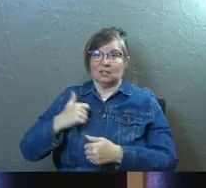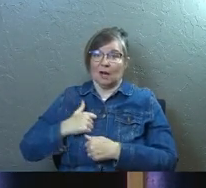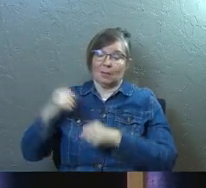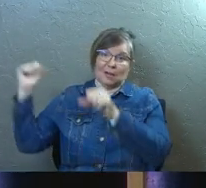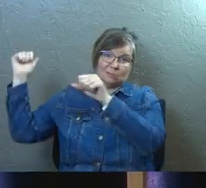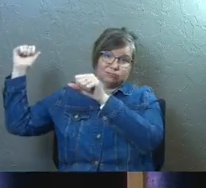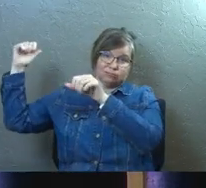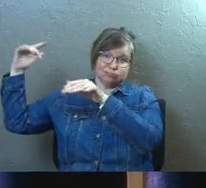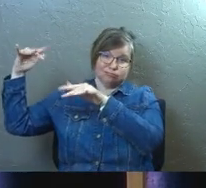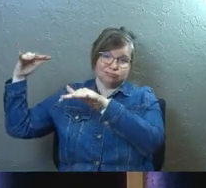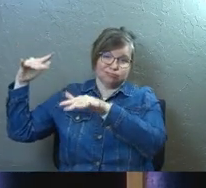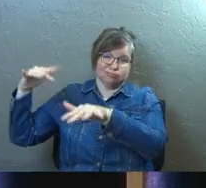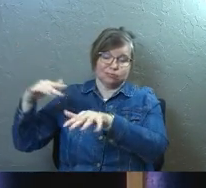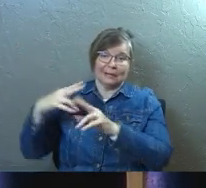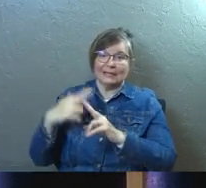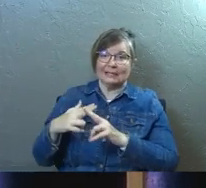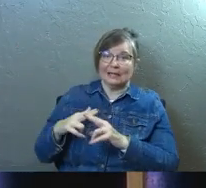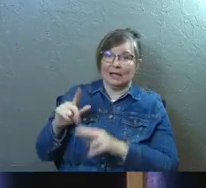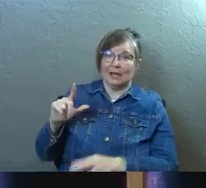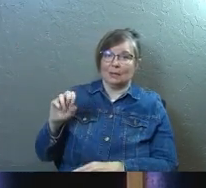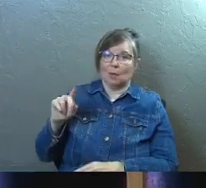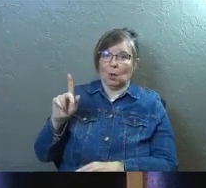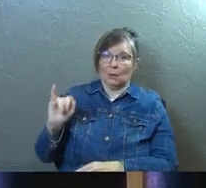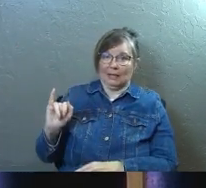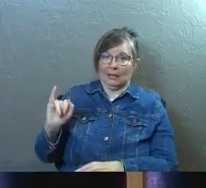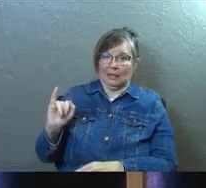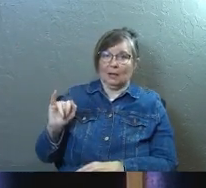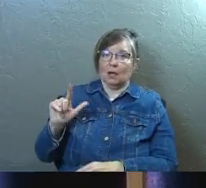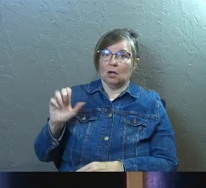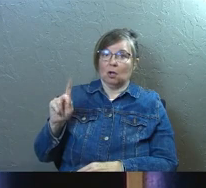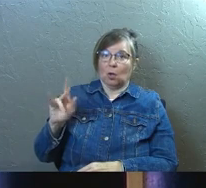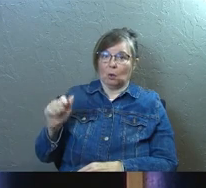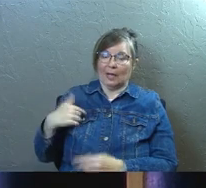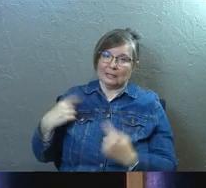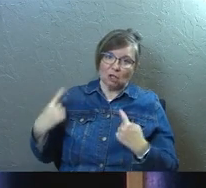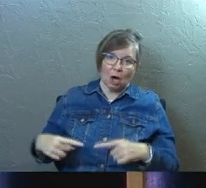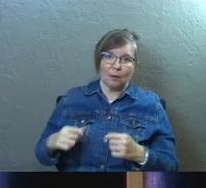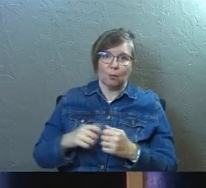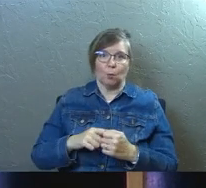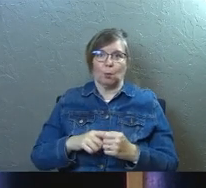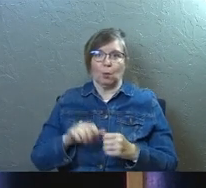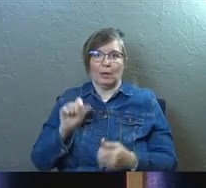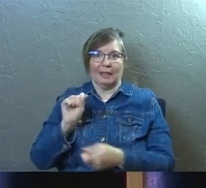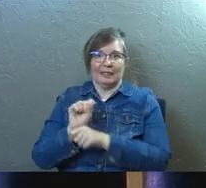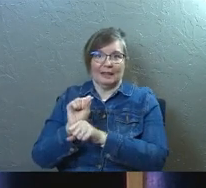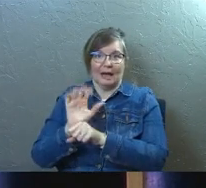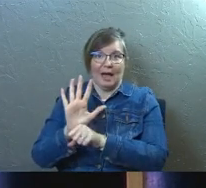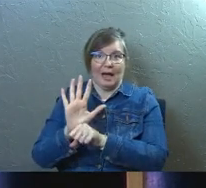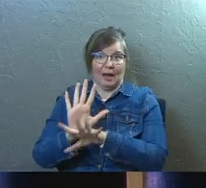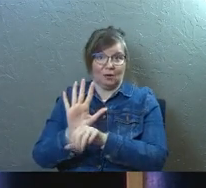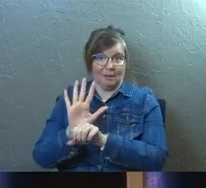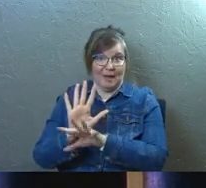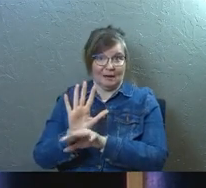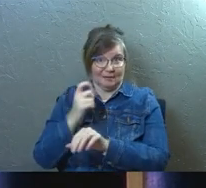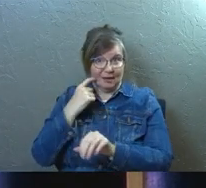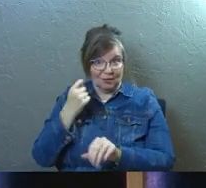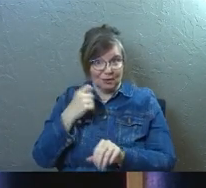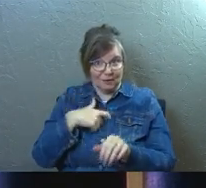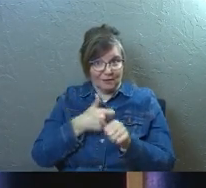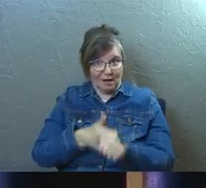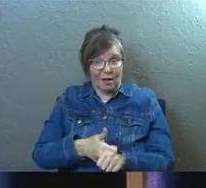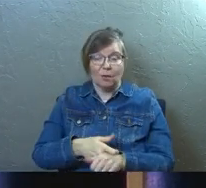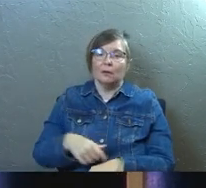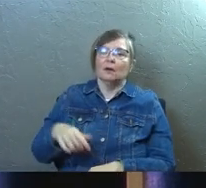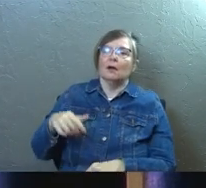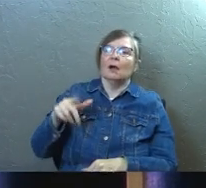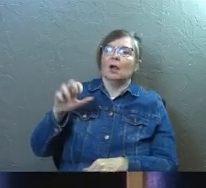on the way. His name is Loki. Loki is having an argument with Iron Man. Are you following?